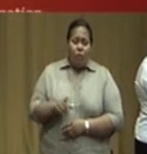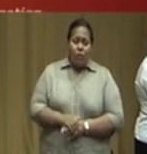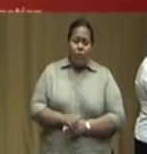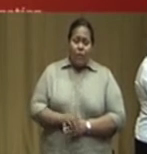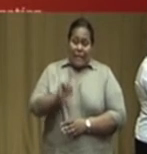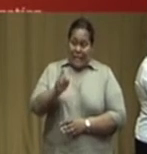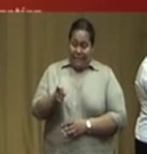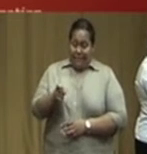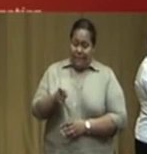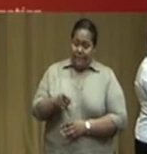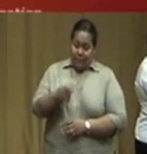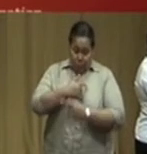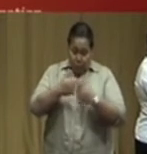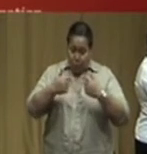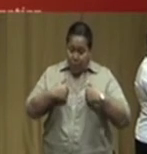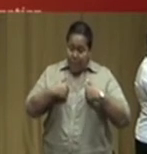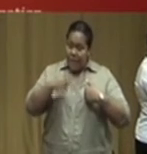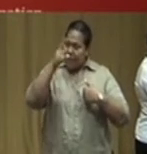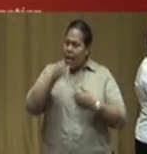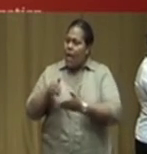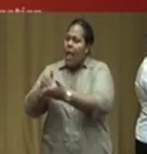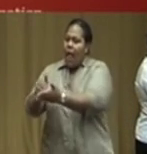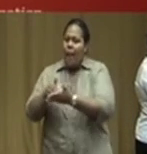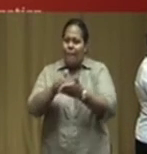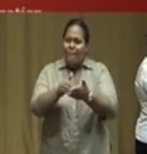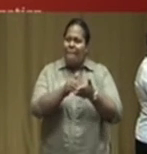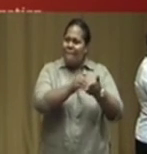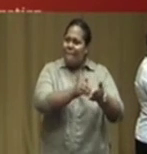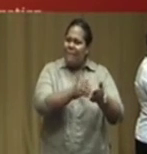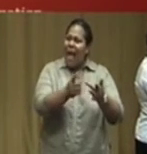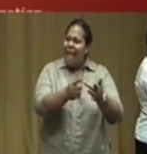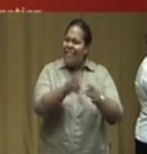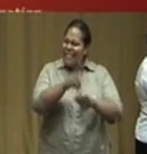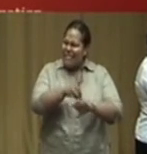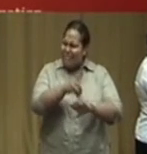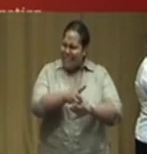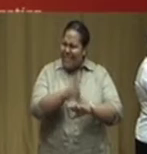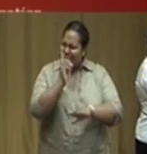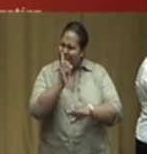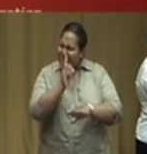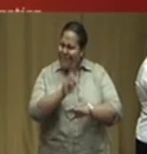if we can help others as a other disability to access